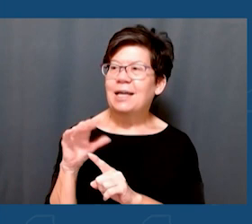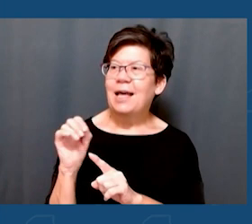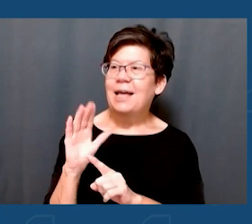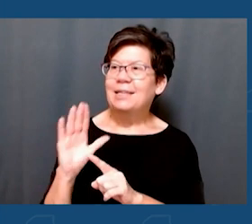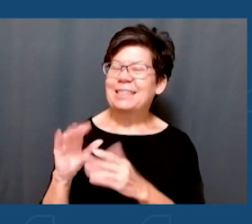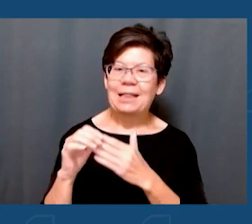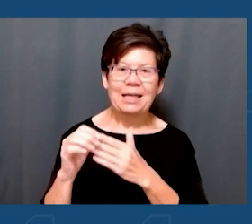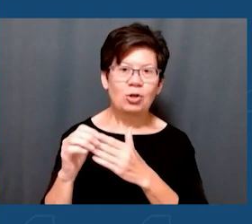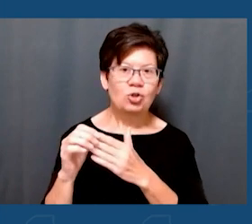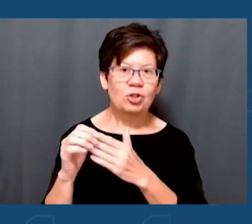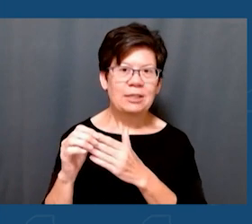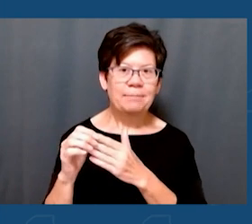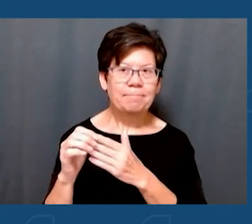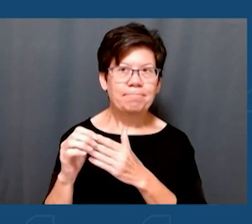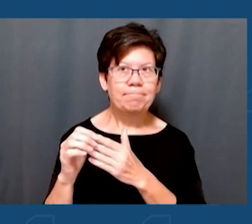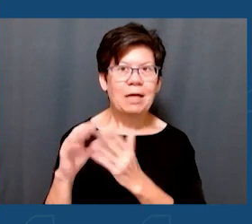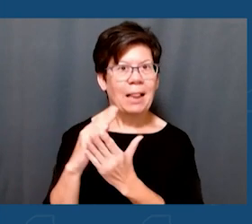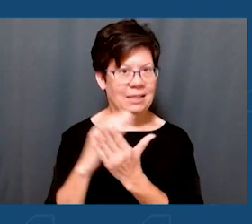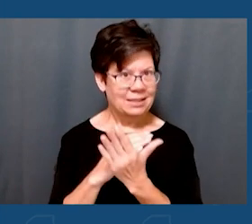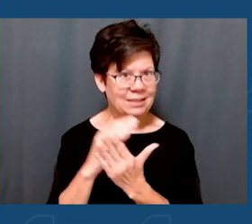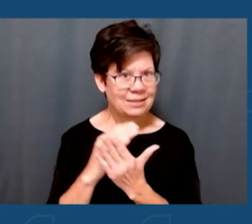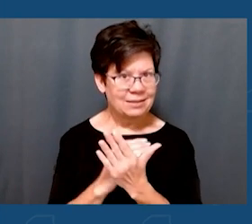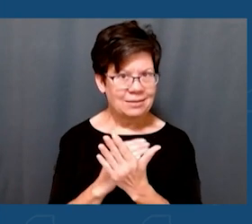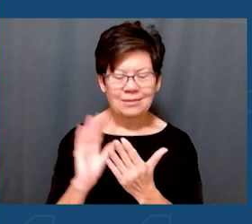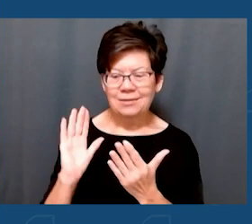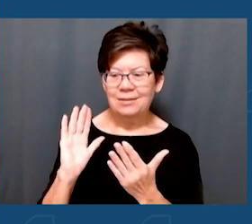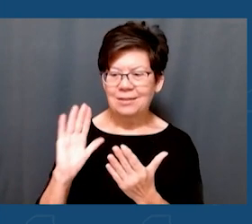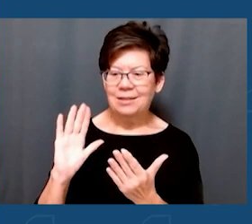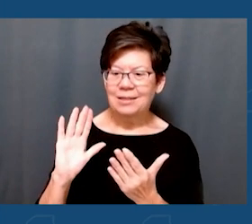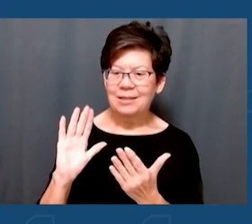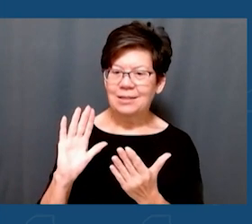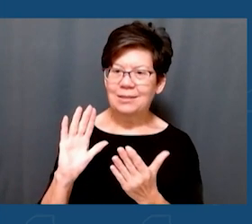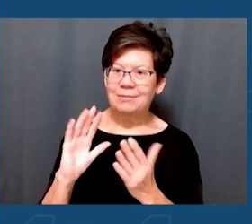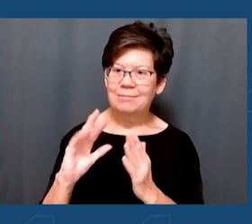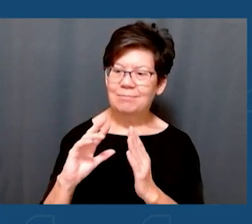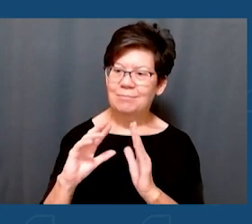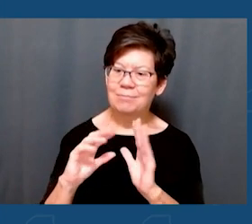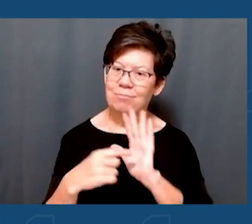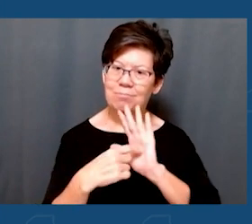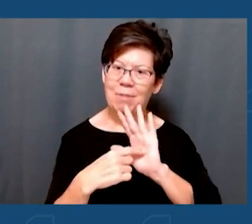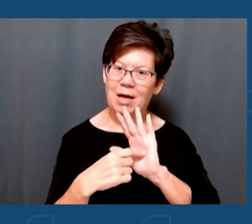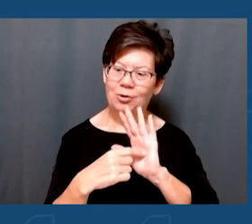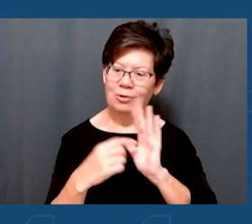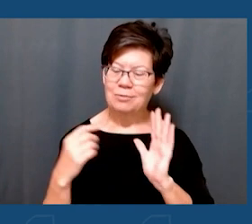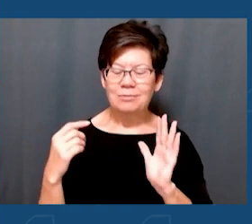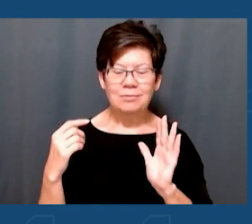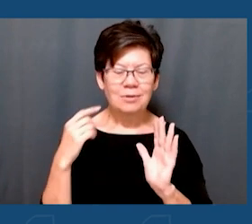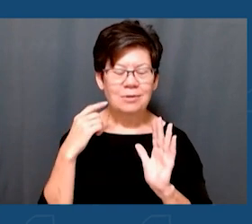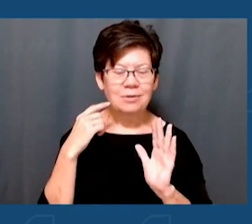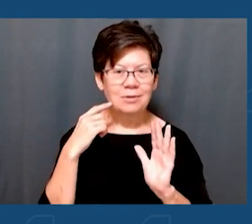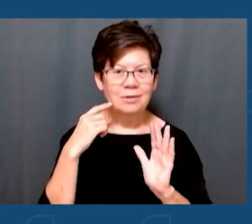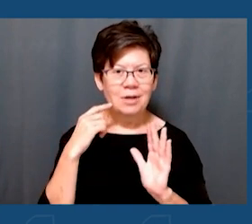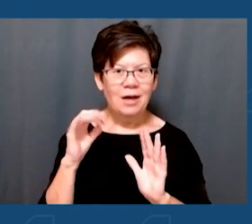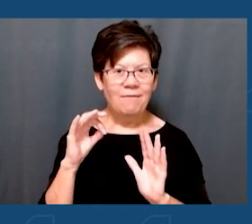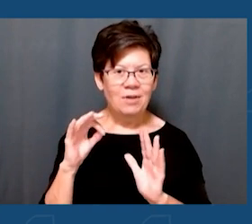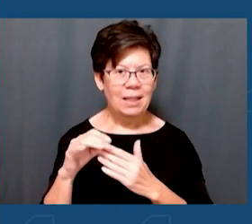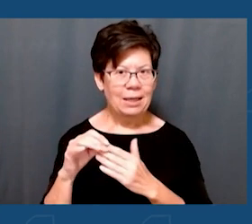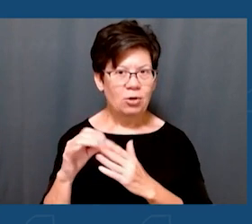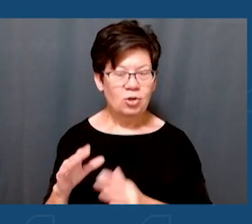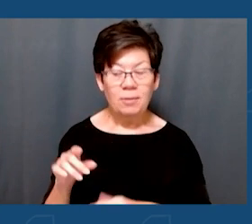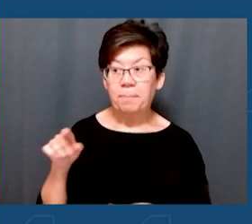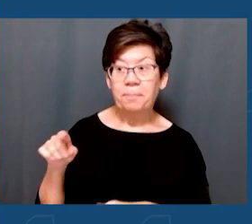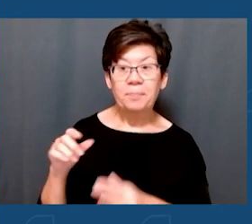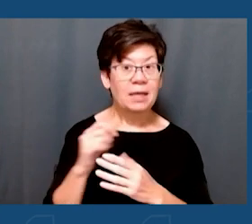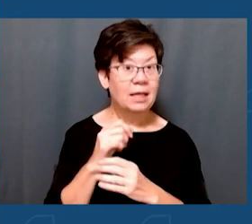leadership lessons and his model of leadership. He is a leader that leads with